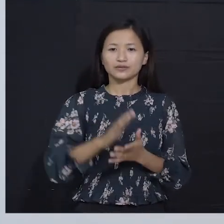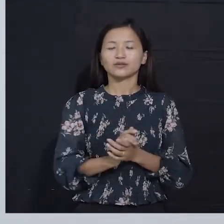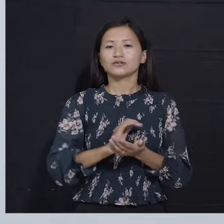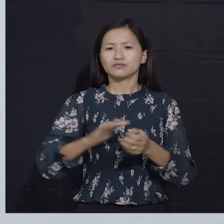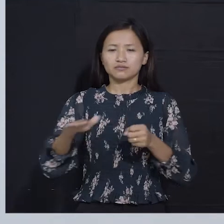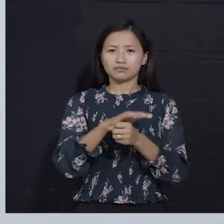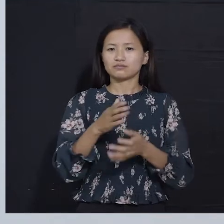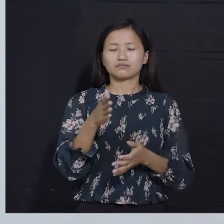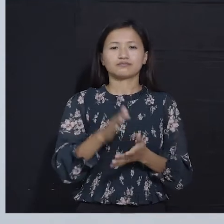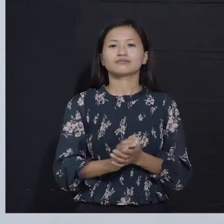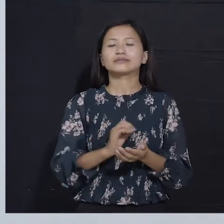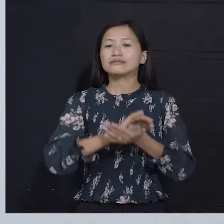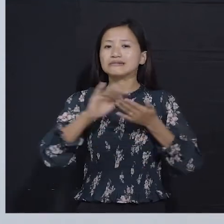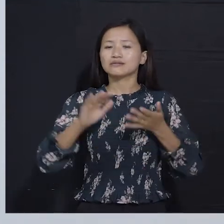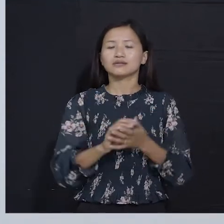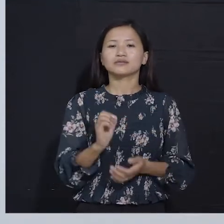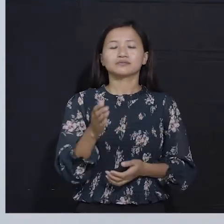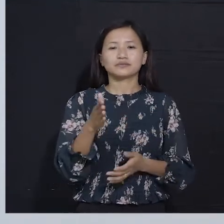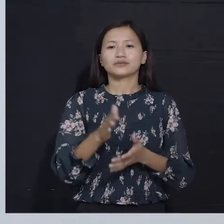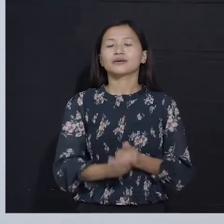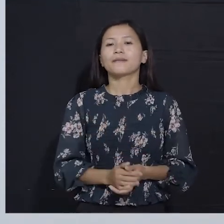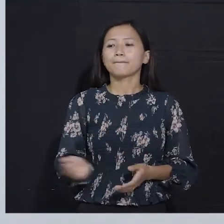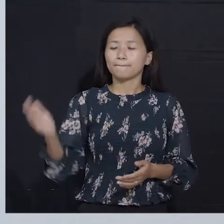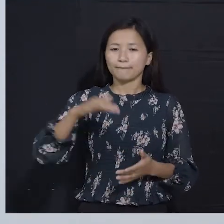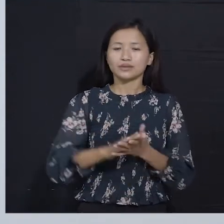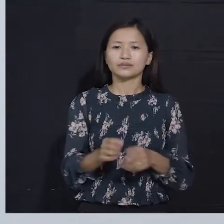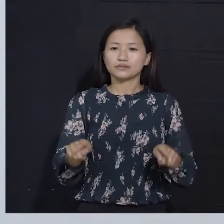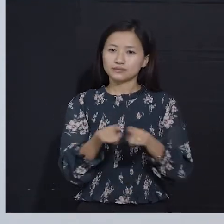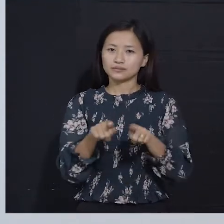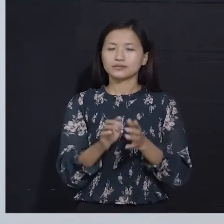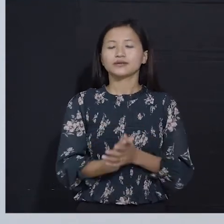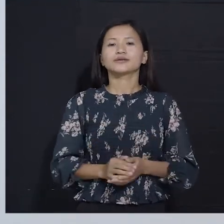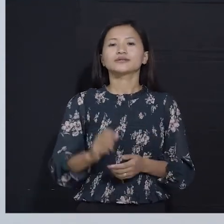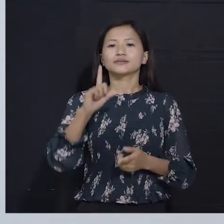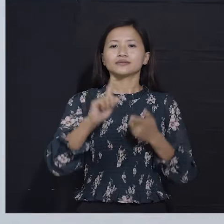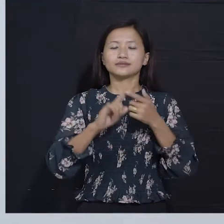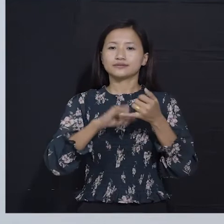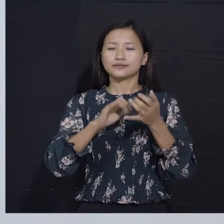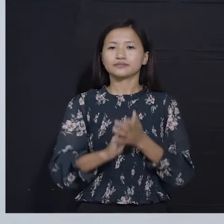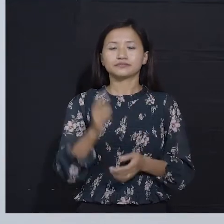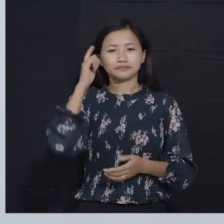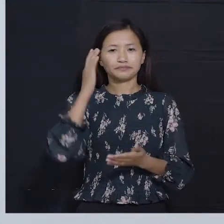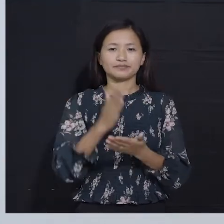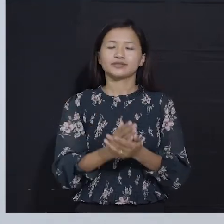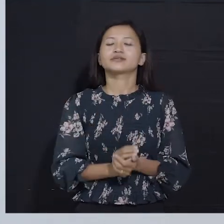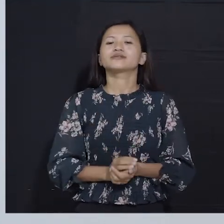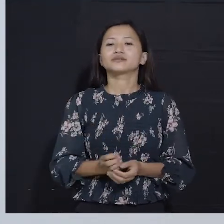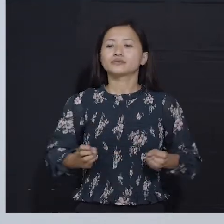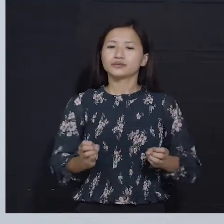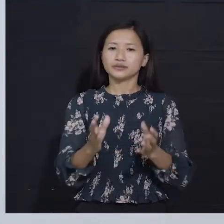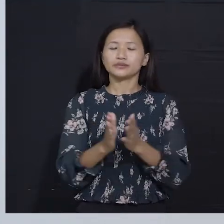uncovered. We have just done half of the lesson earlier, and so I'm back with you with the same lesson. And I believe that you all are ready